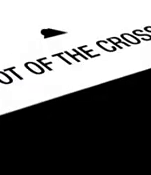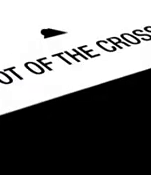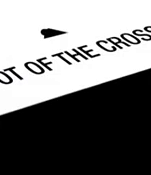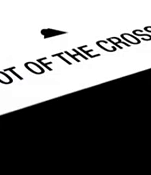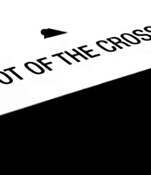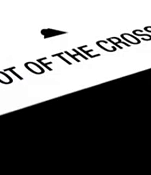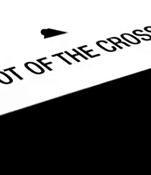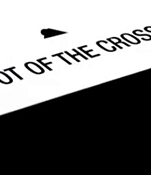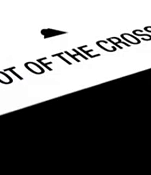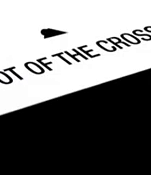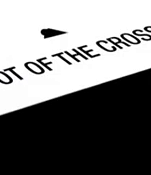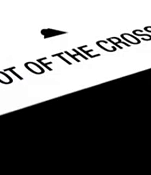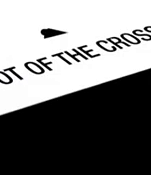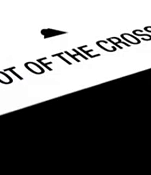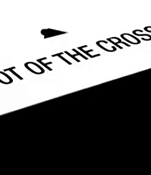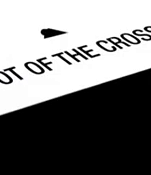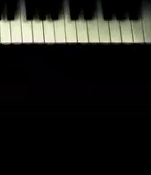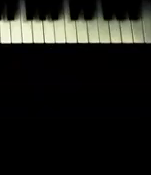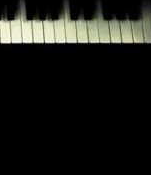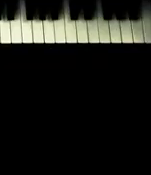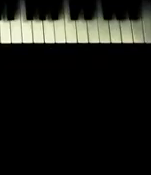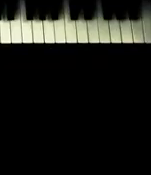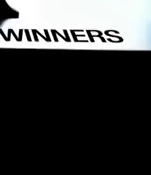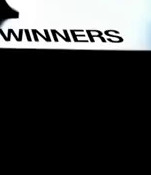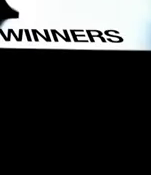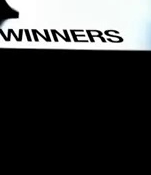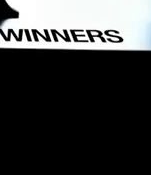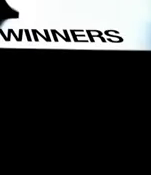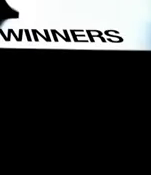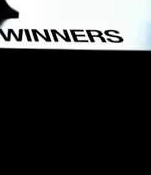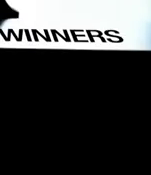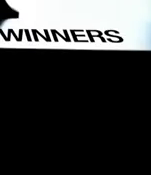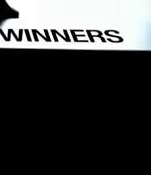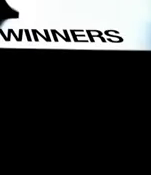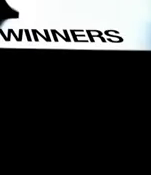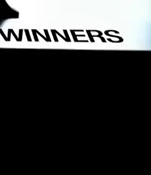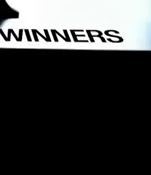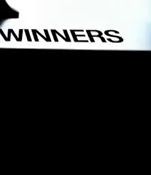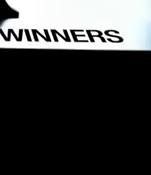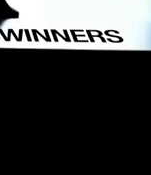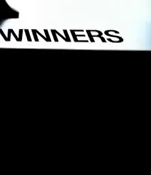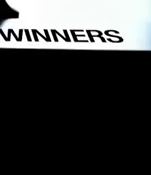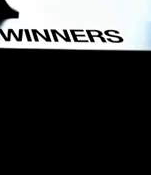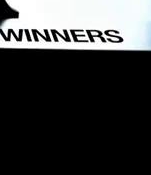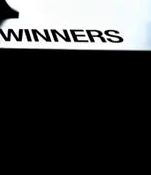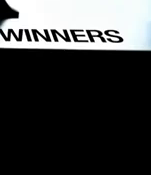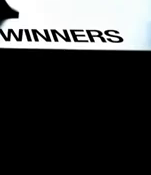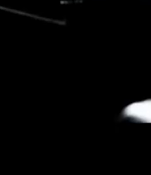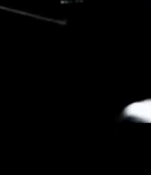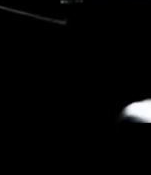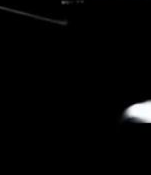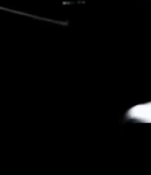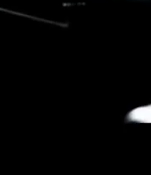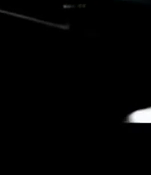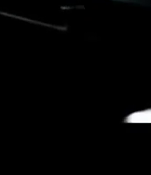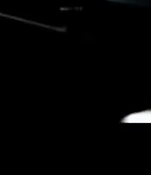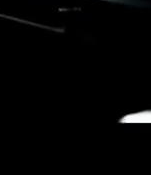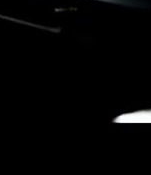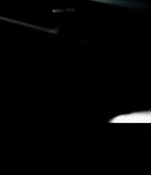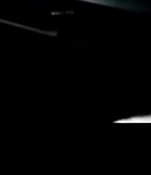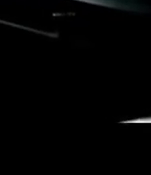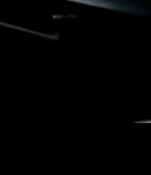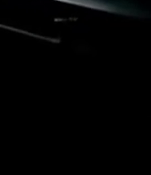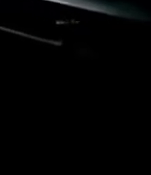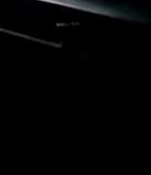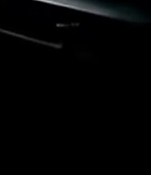of the cross. It's not a trophy for the win, it's a shelter for